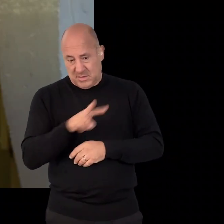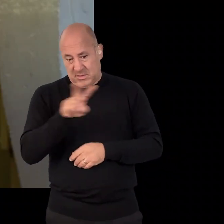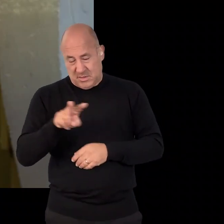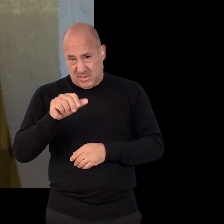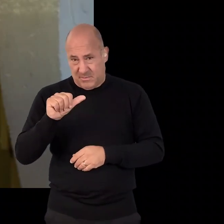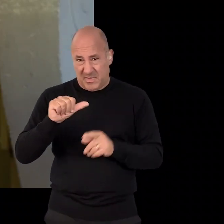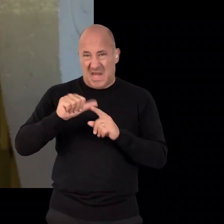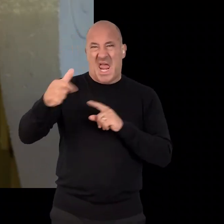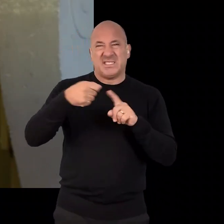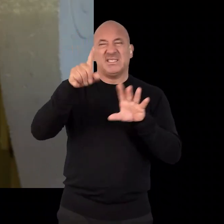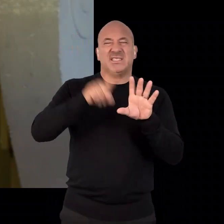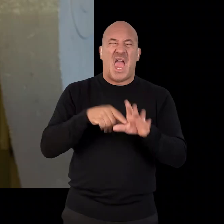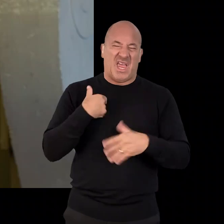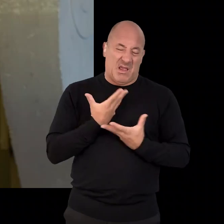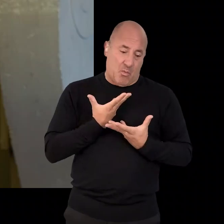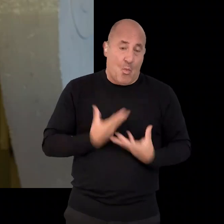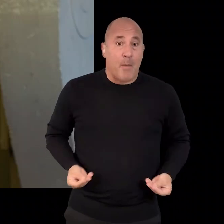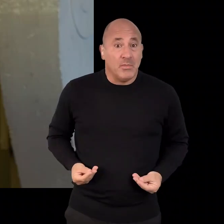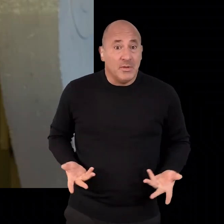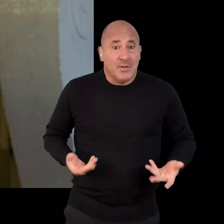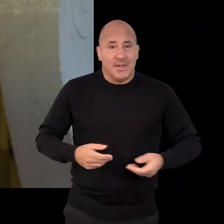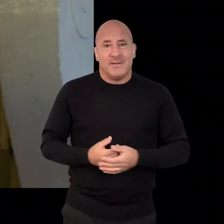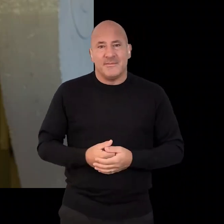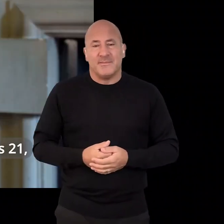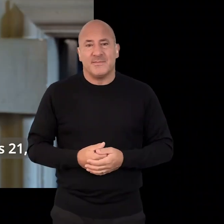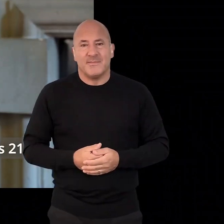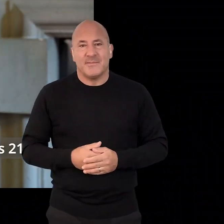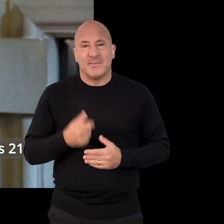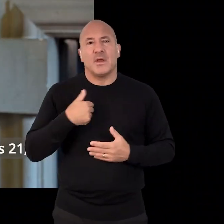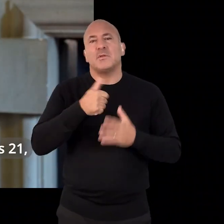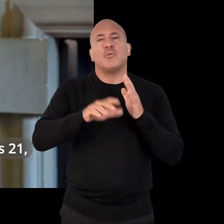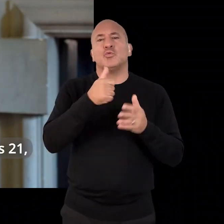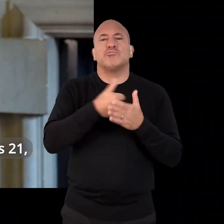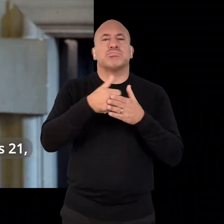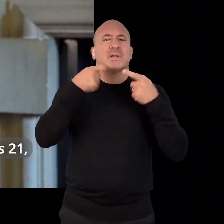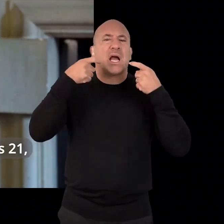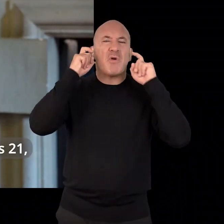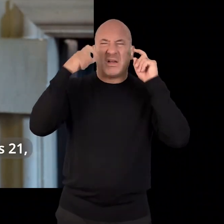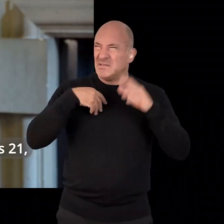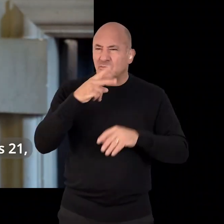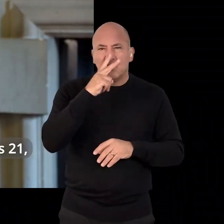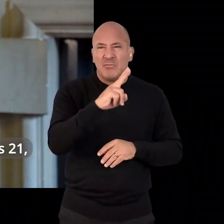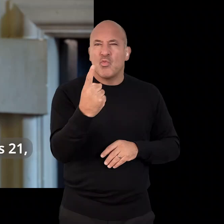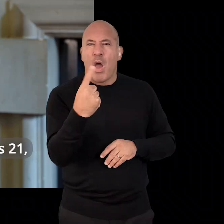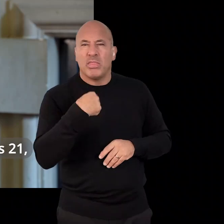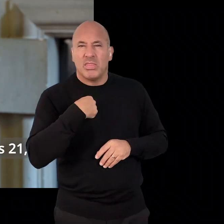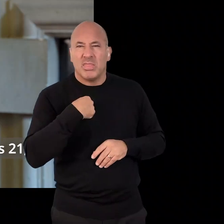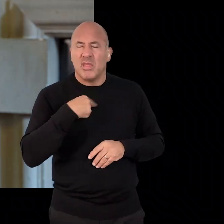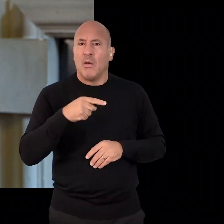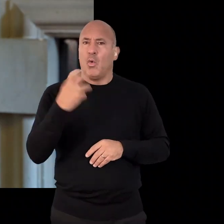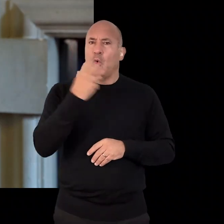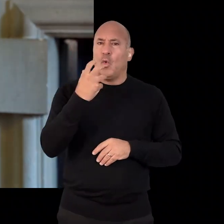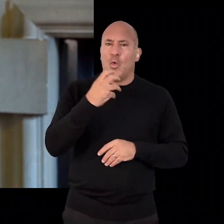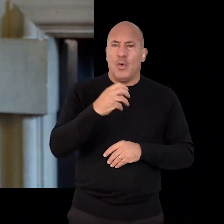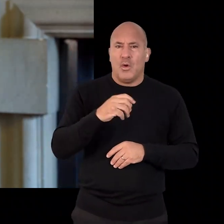live captions. The next day I paid for it. I started off with conventional hearing aids when I was 21, and that